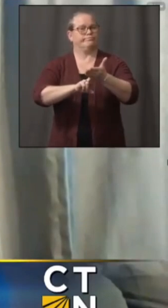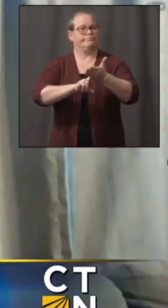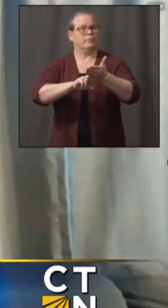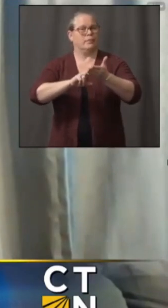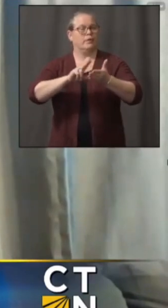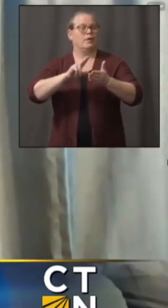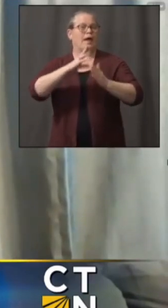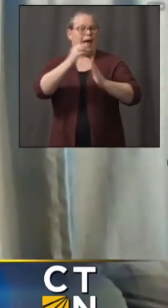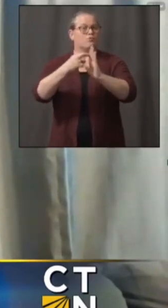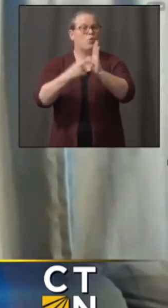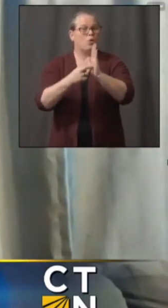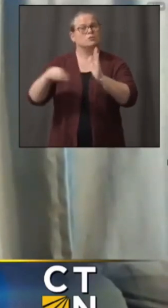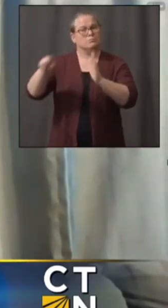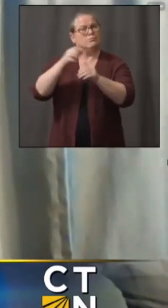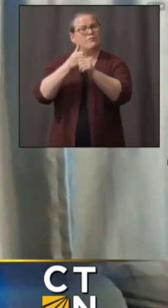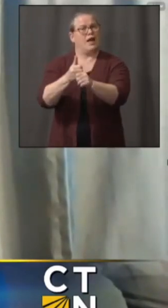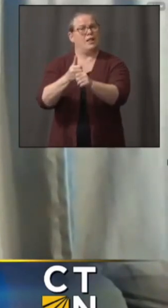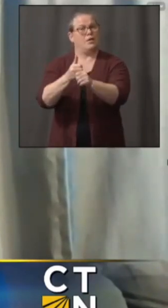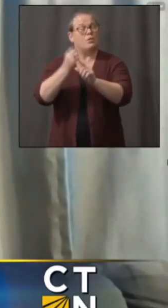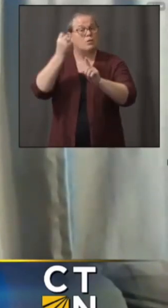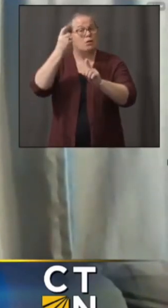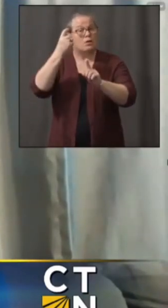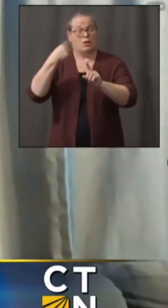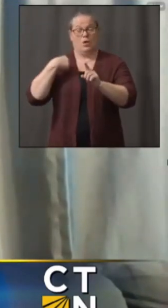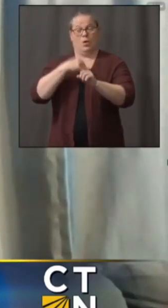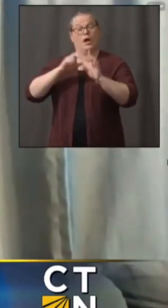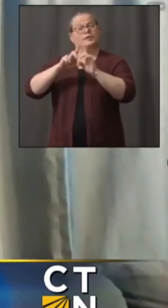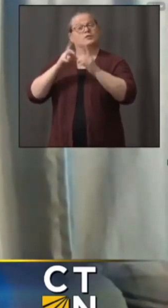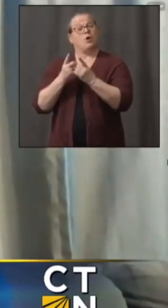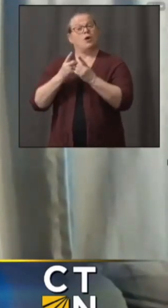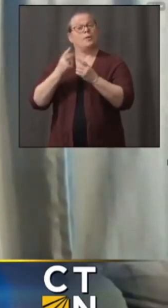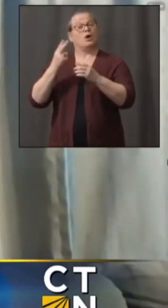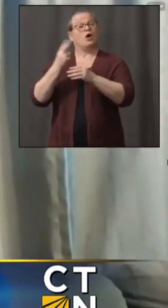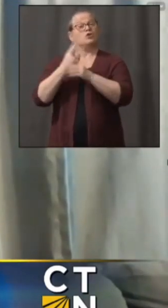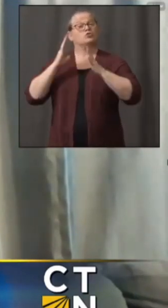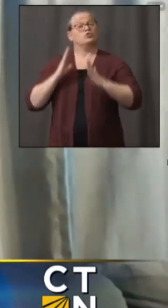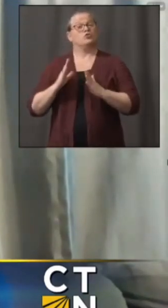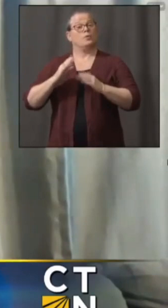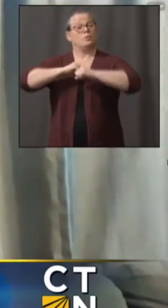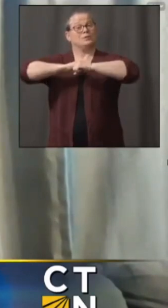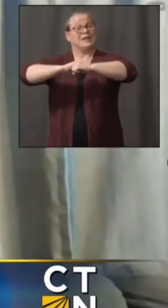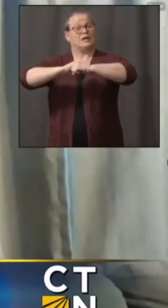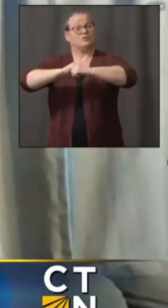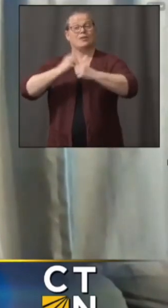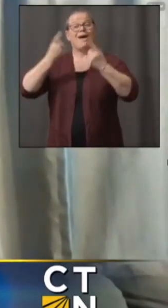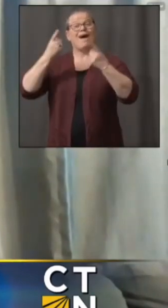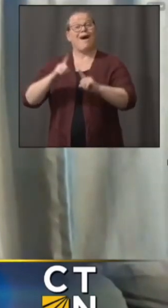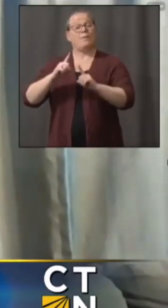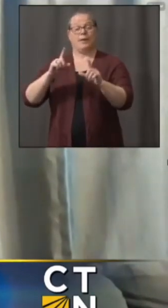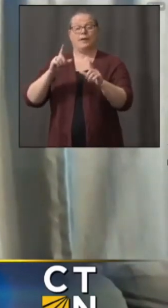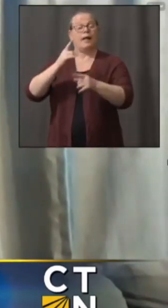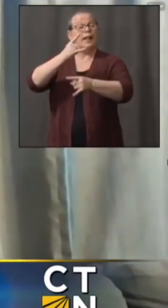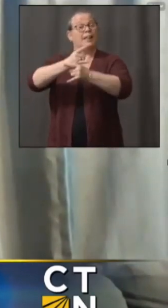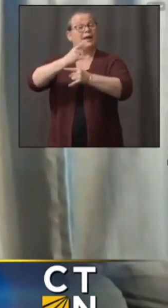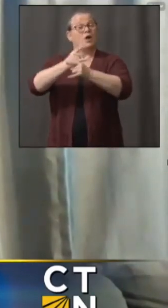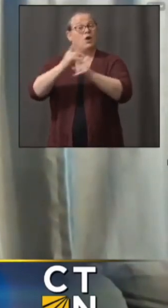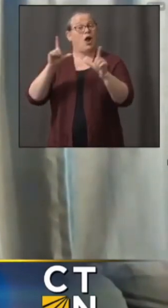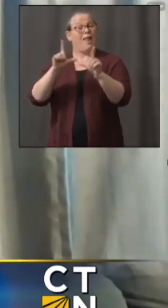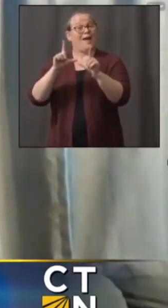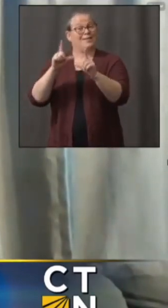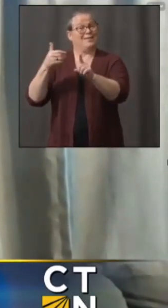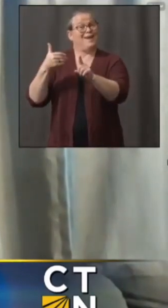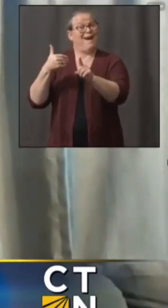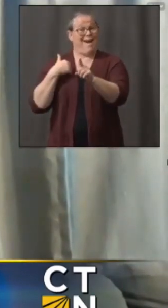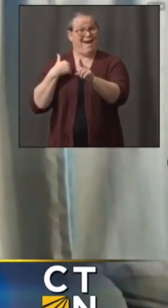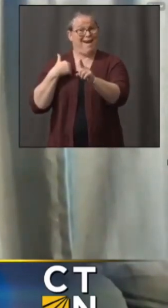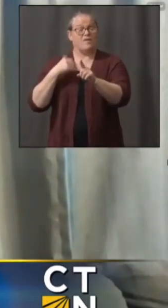Protection, we do have an ability to immediately suspend a liquor permit if we recognize that there's public health, welfare, or safety